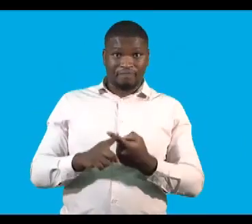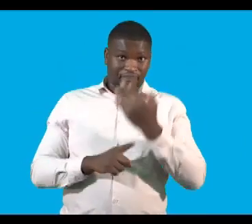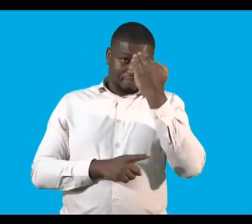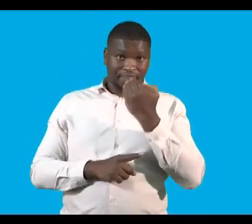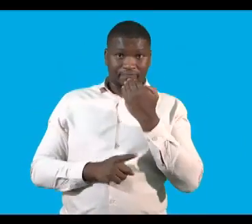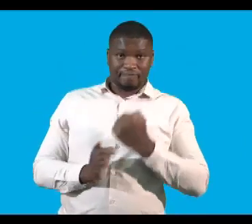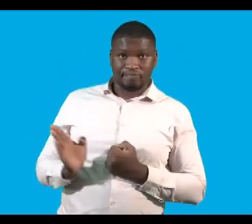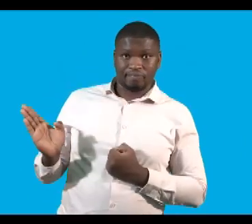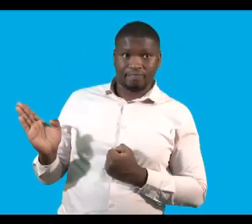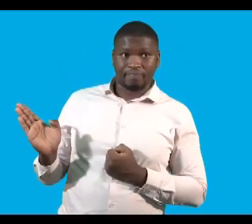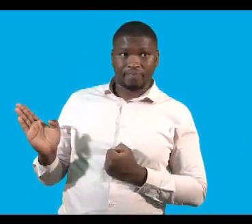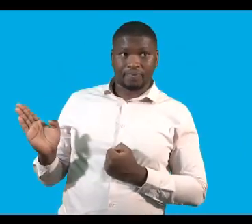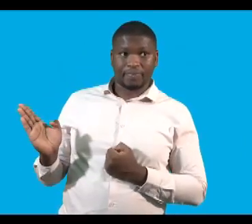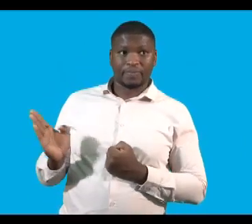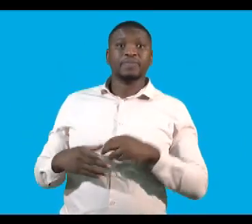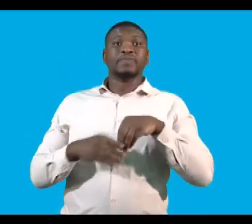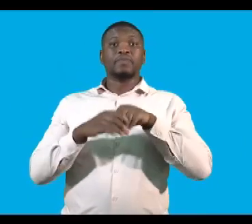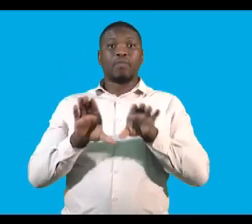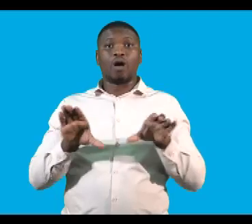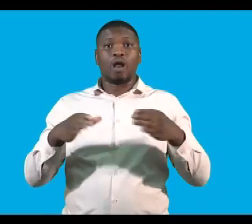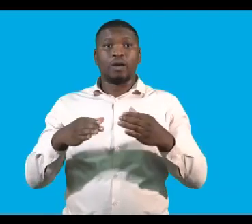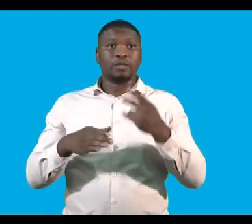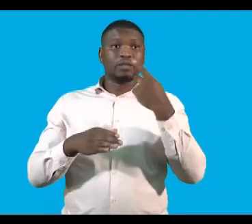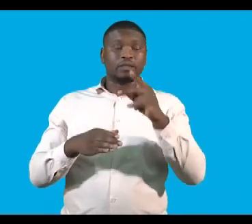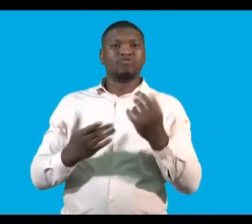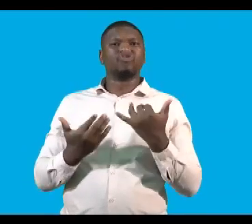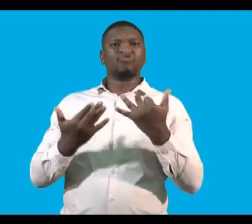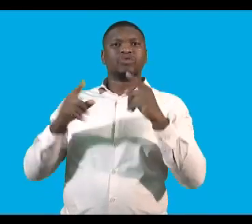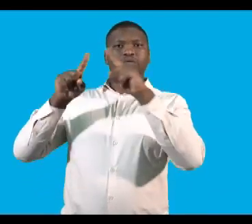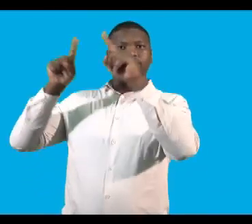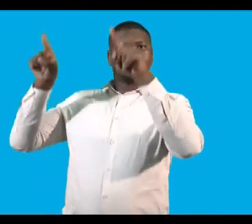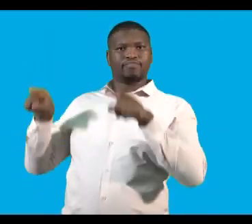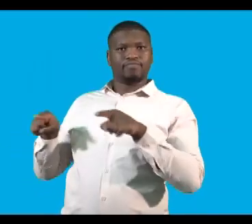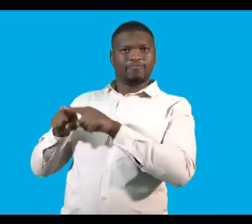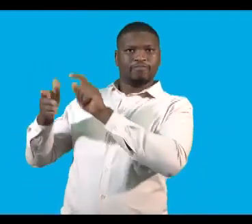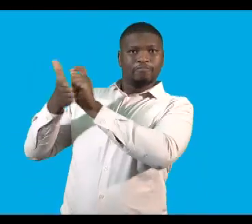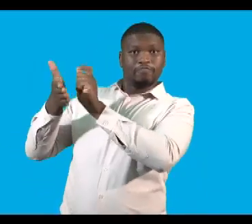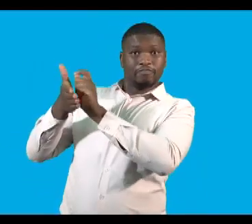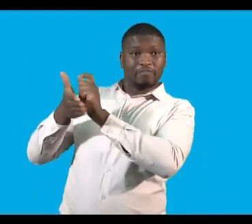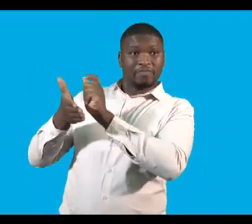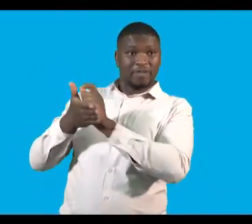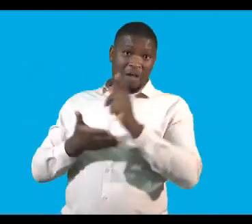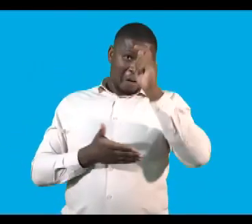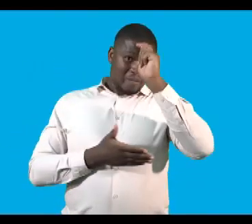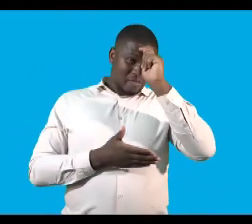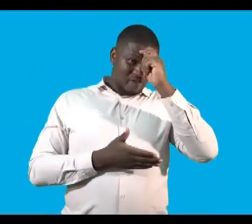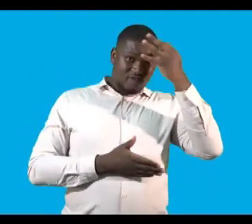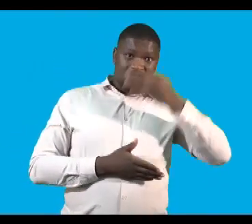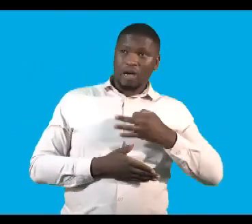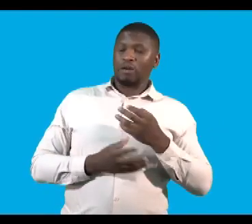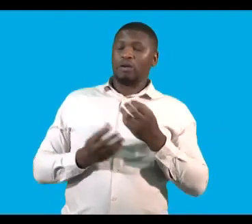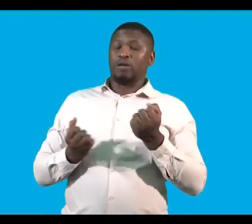you look at this example, we see a classroom situation. There's the green board, and we can see that the character in the front